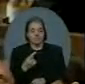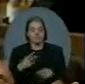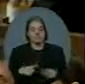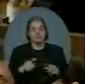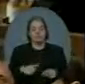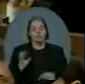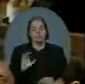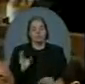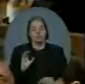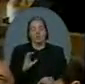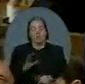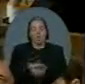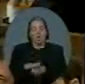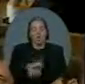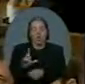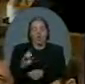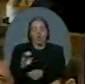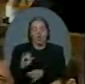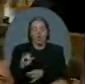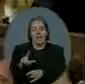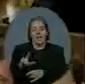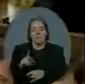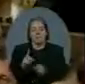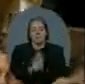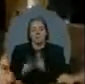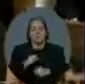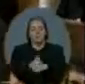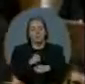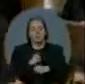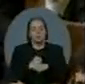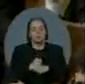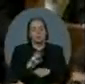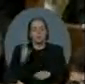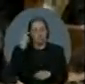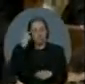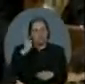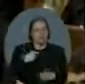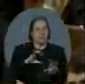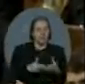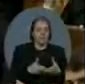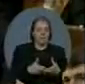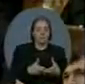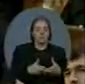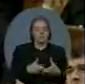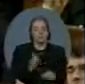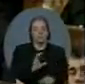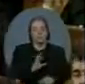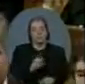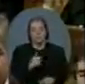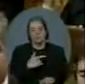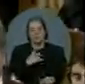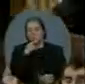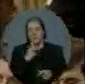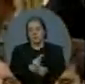leader or national policies. And we think that's absurd, and we don't think that's fair, because guess what? In the last federal election, if you were driving around the Greater